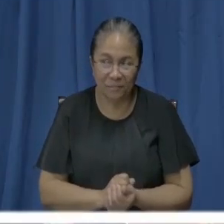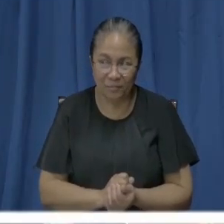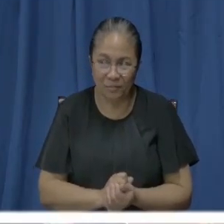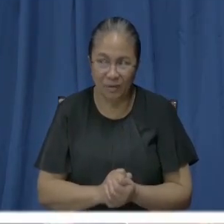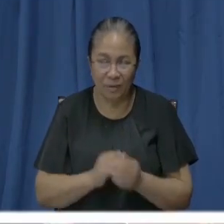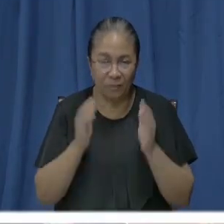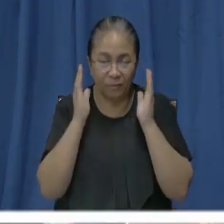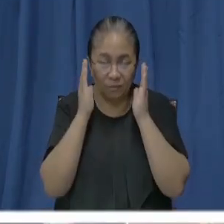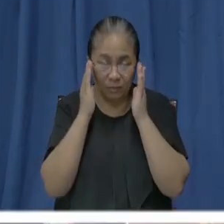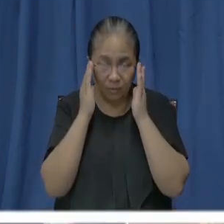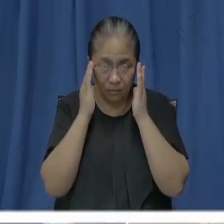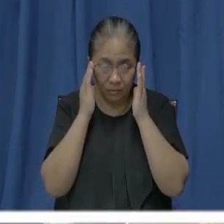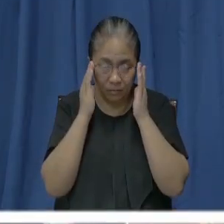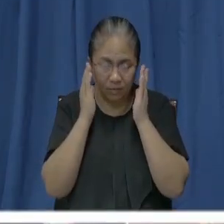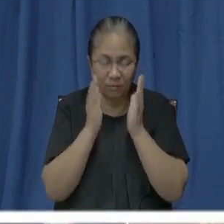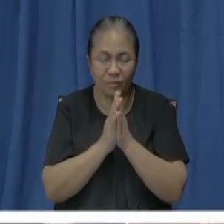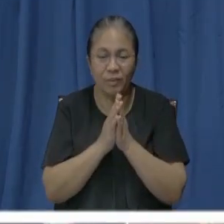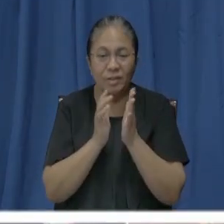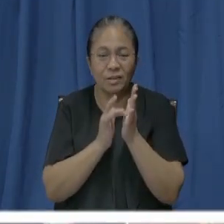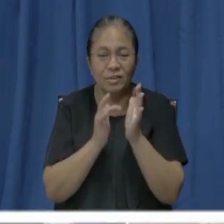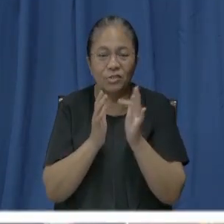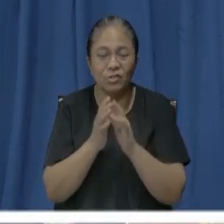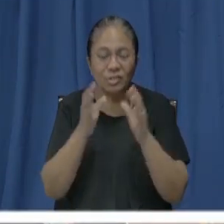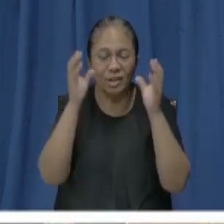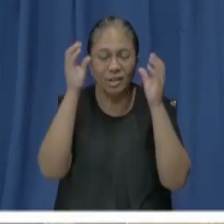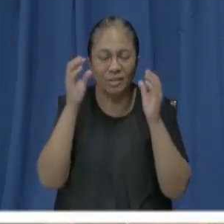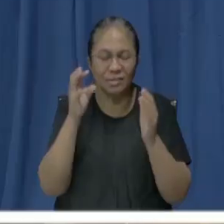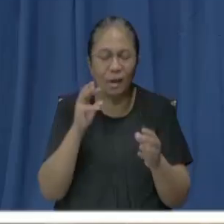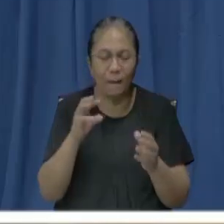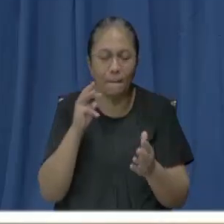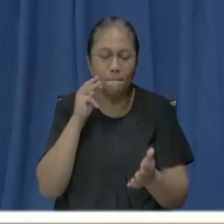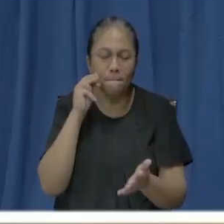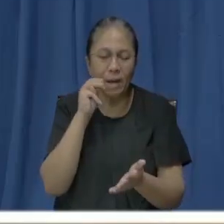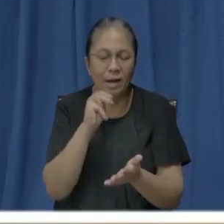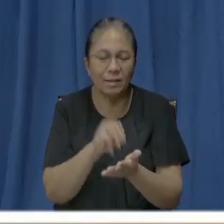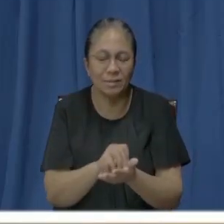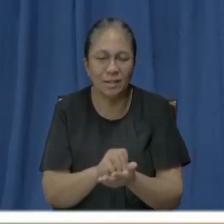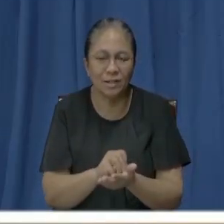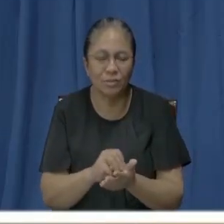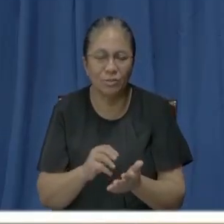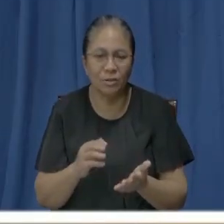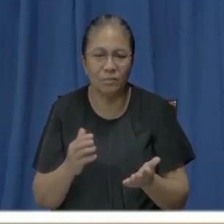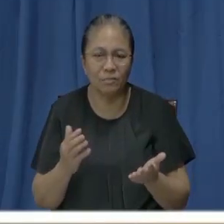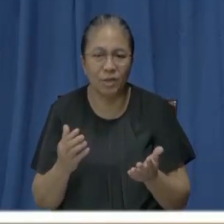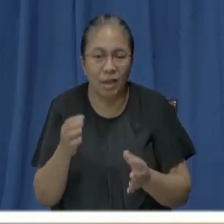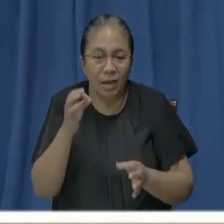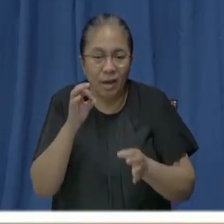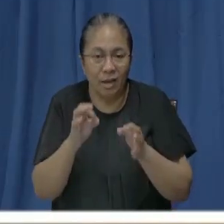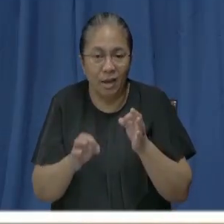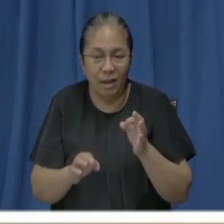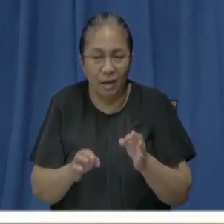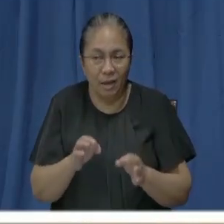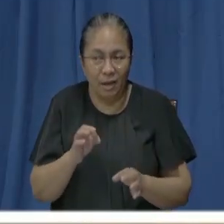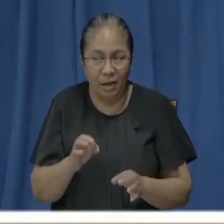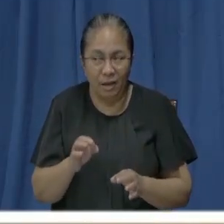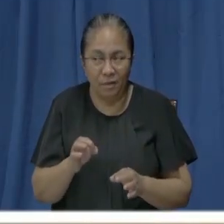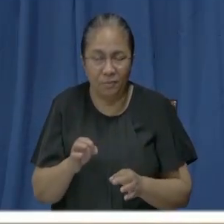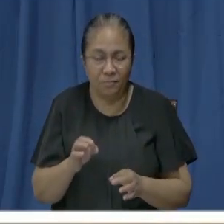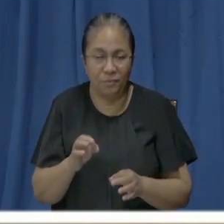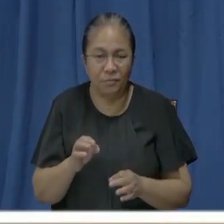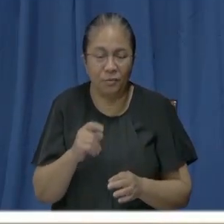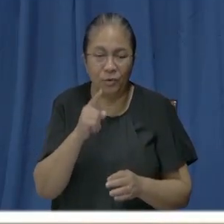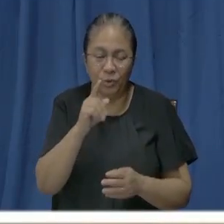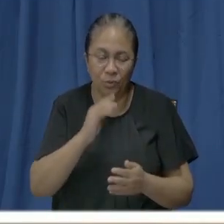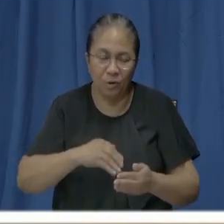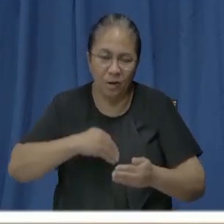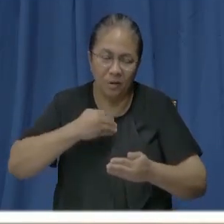And the message here is that if you have brought this to the sacrament of